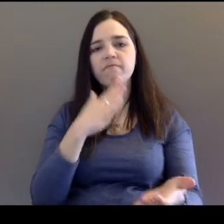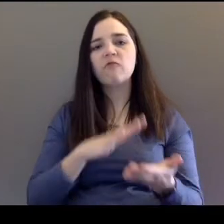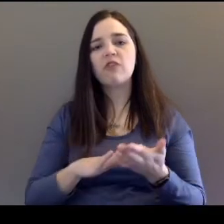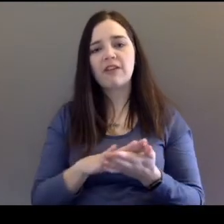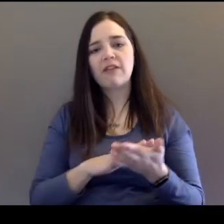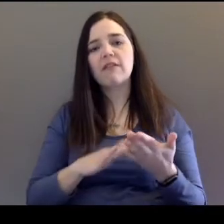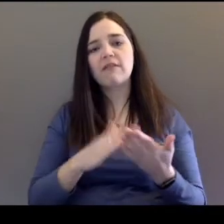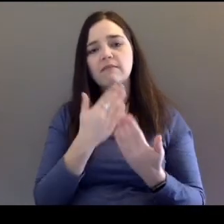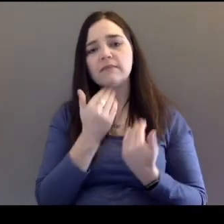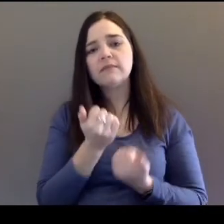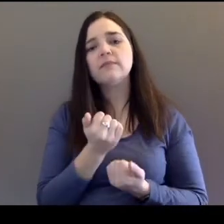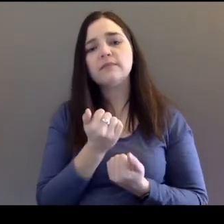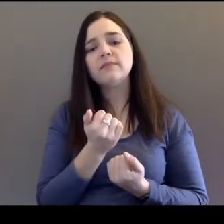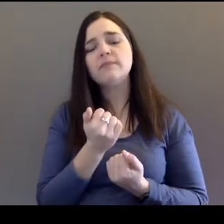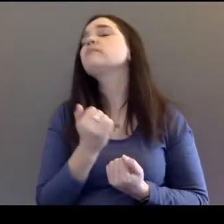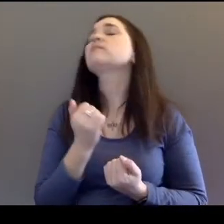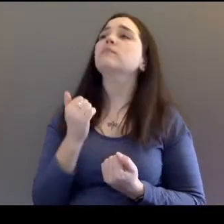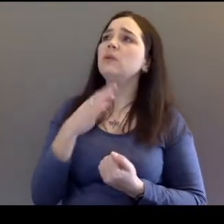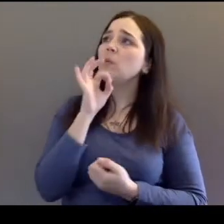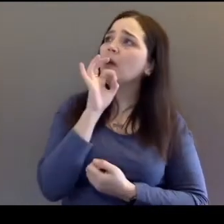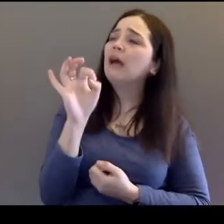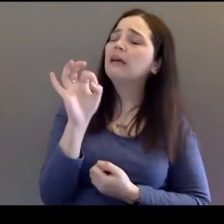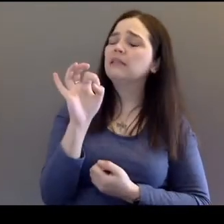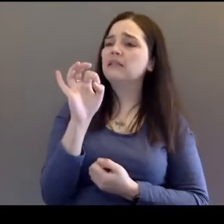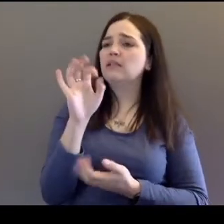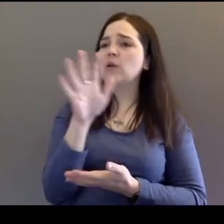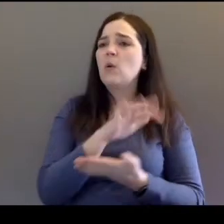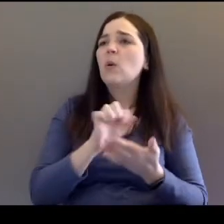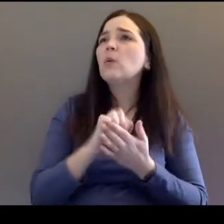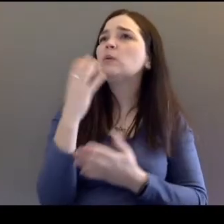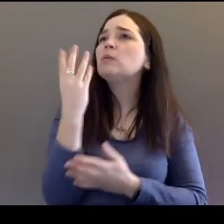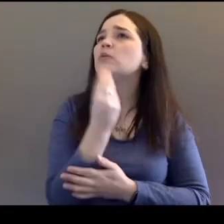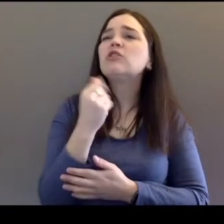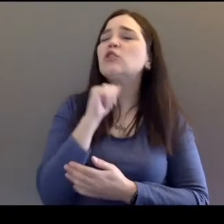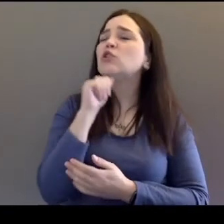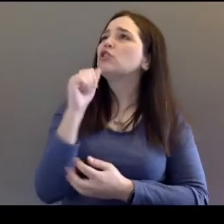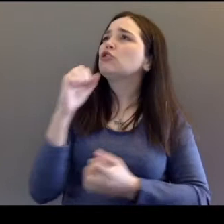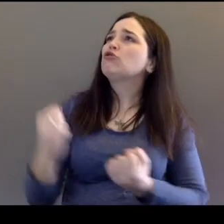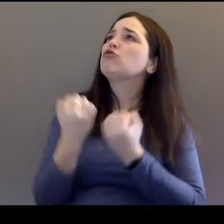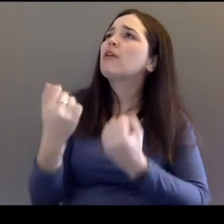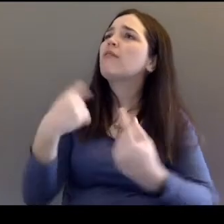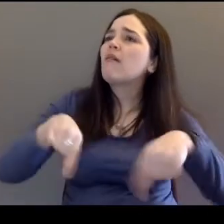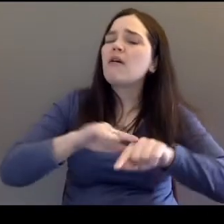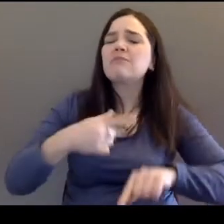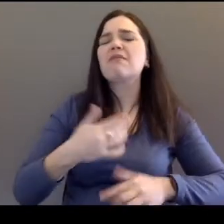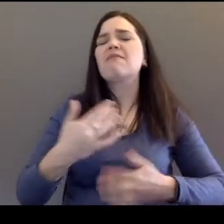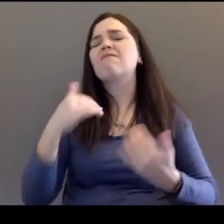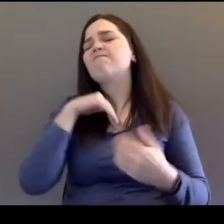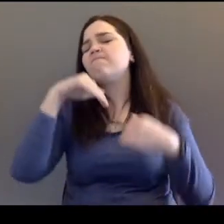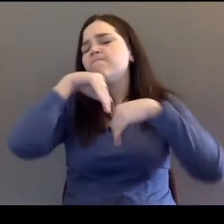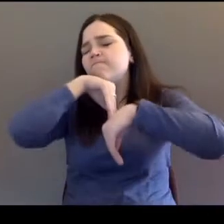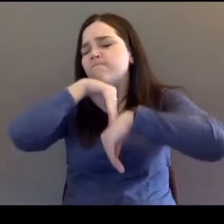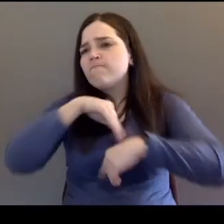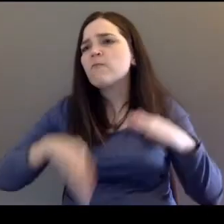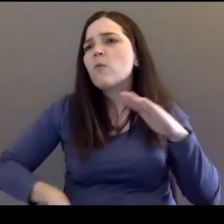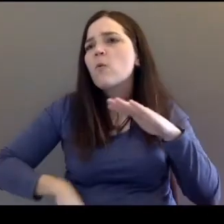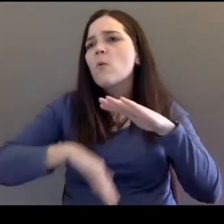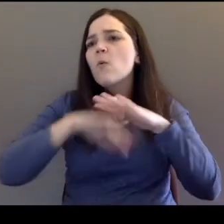And today, as your people, we ask your Holy Spirit would not just strengthen us, but would fill us with love for one